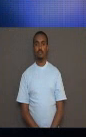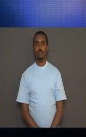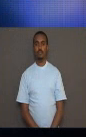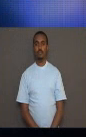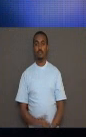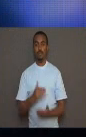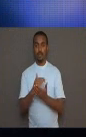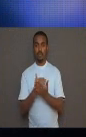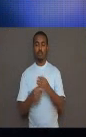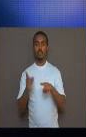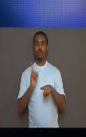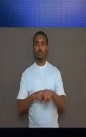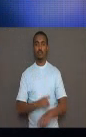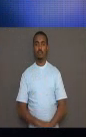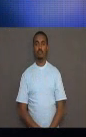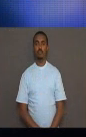Let's get back to our lesson.